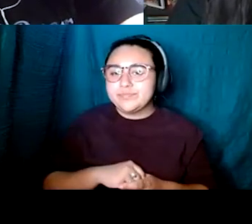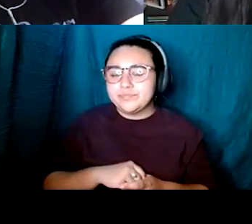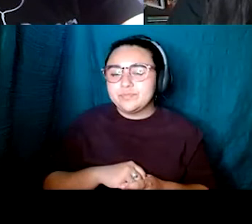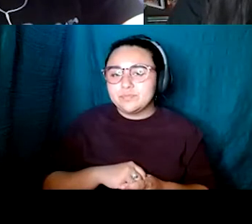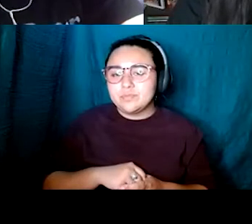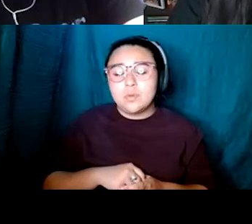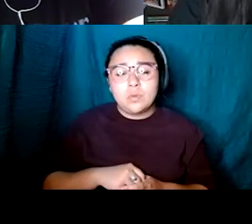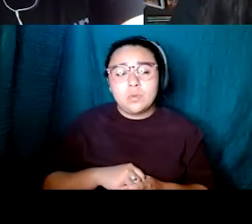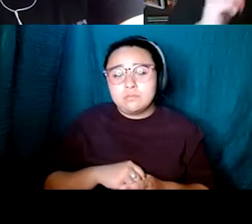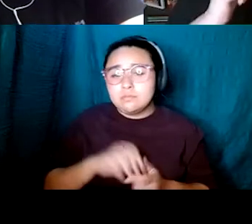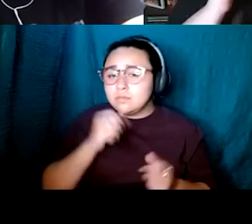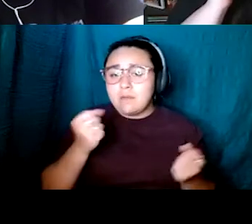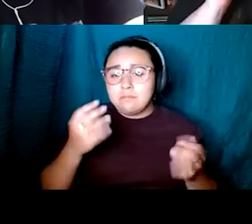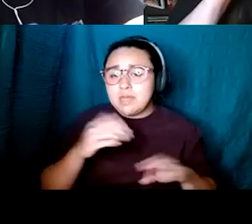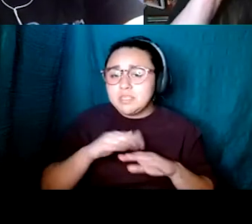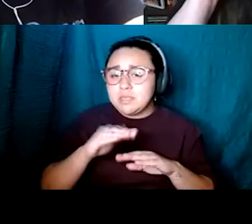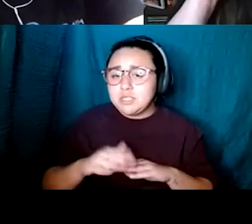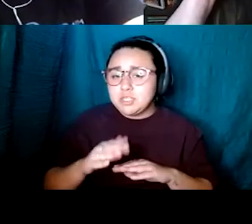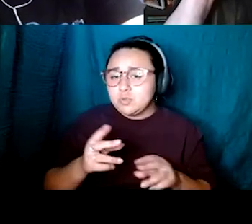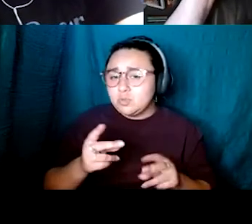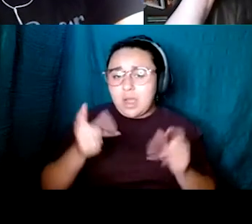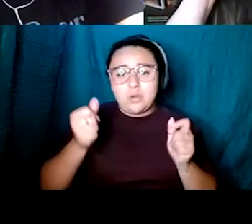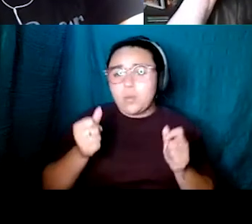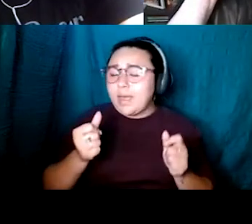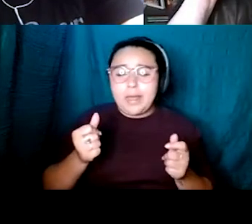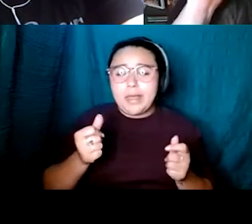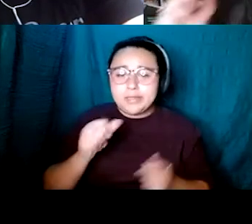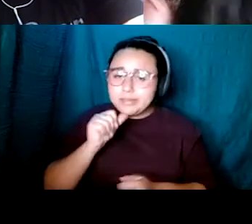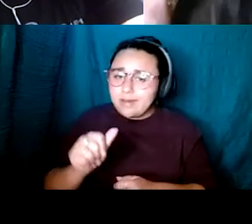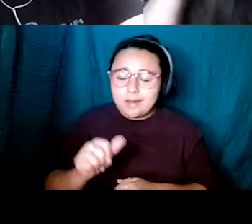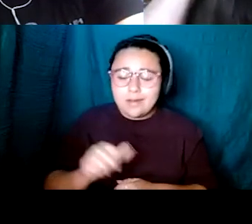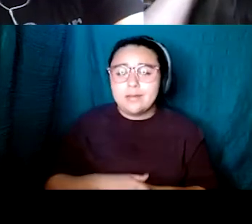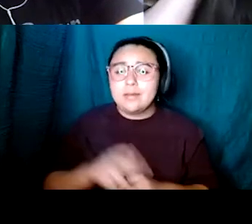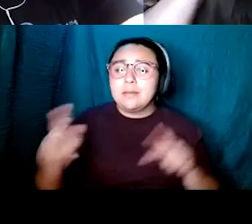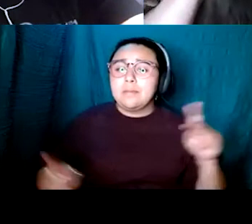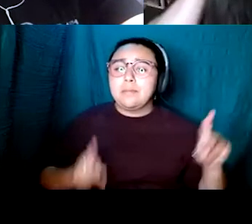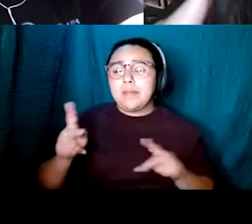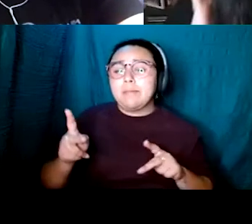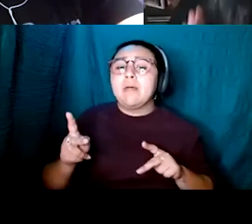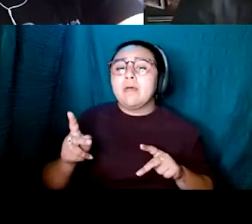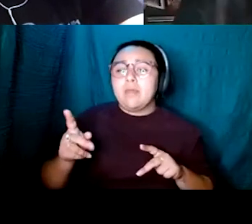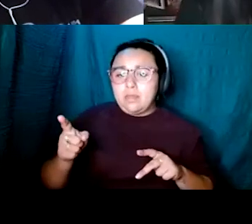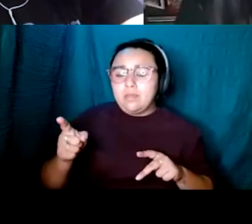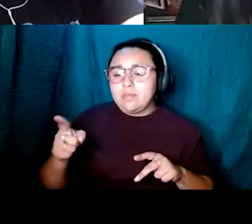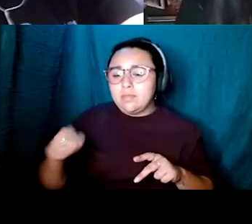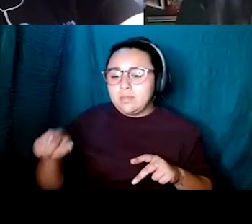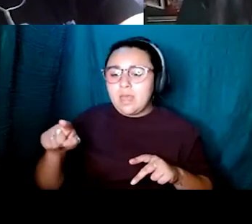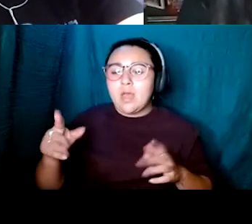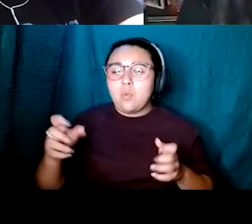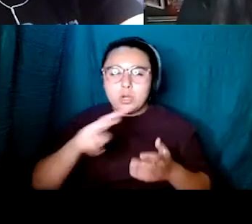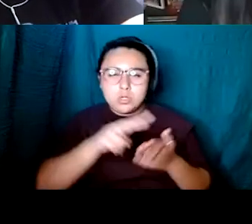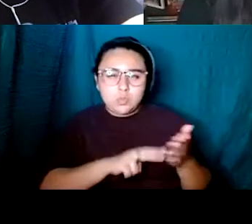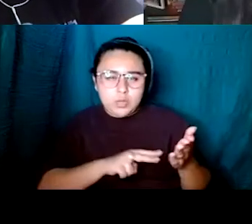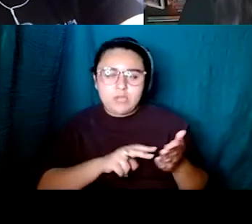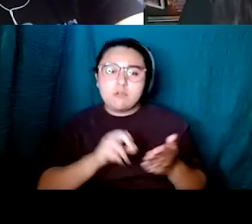we didn't get a lot of submissions right away because people wanted to read it, but they didn't necessarily know how to write about